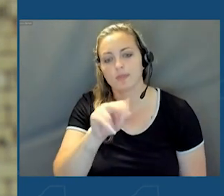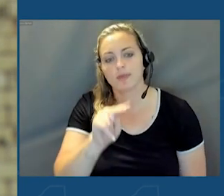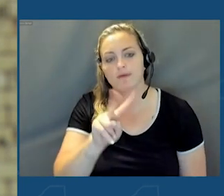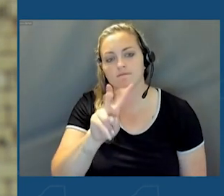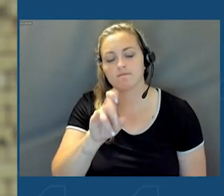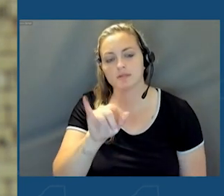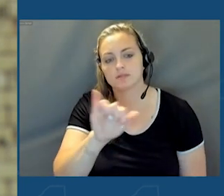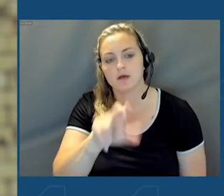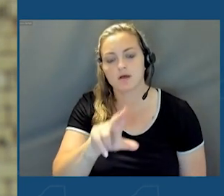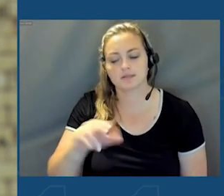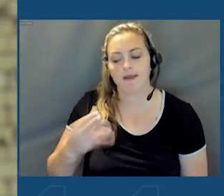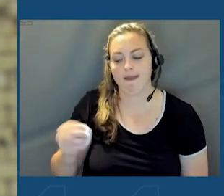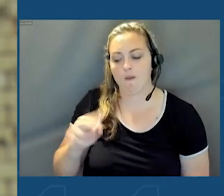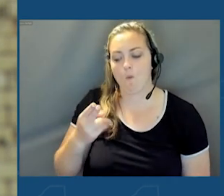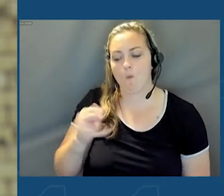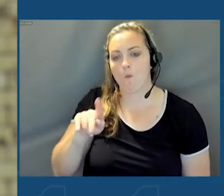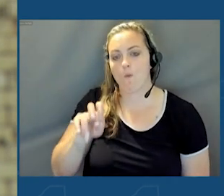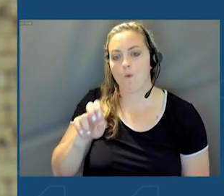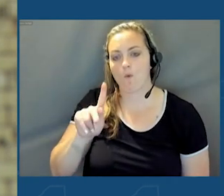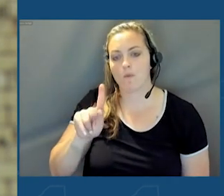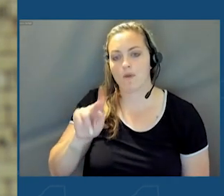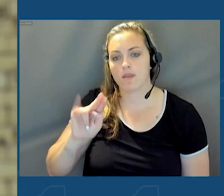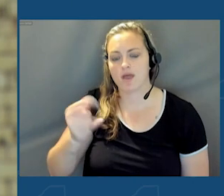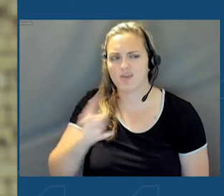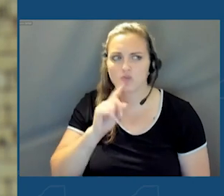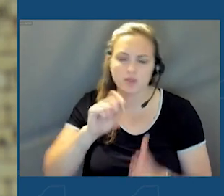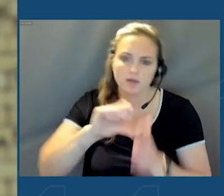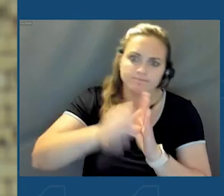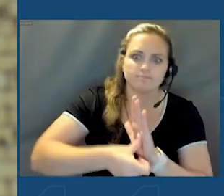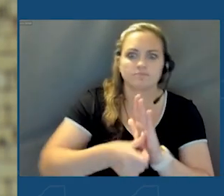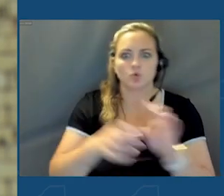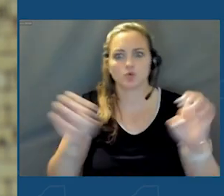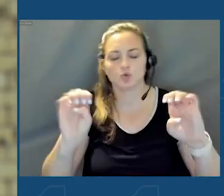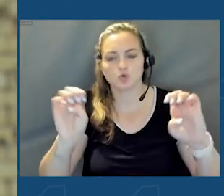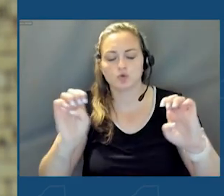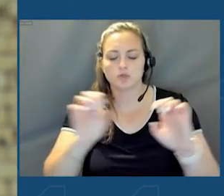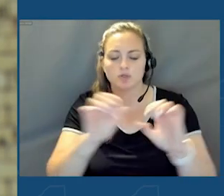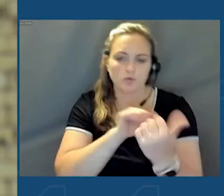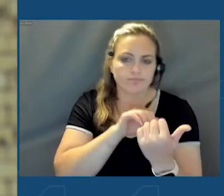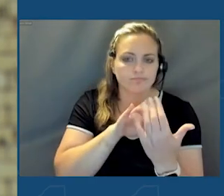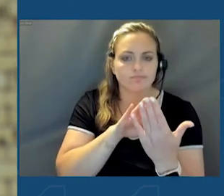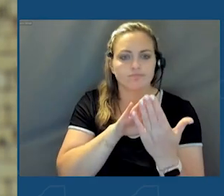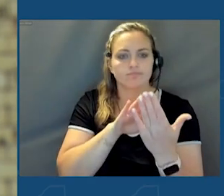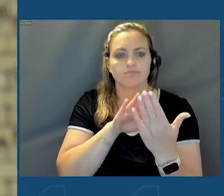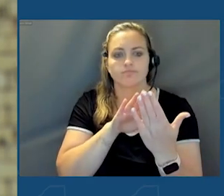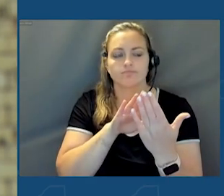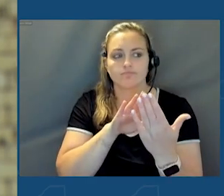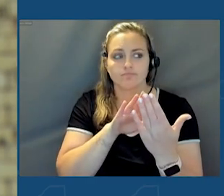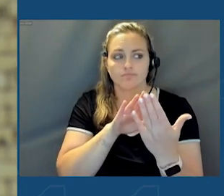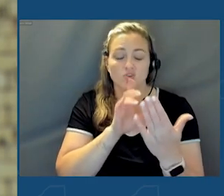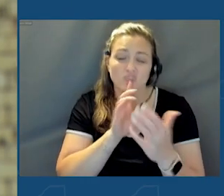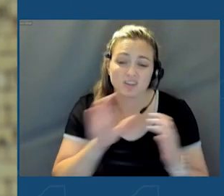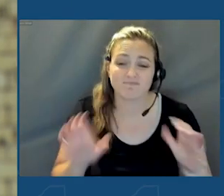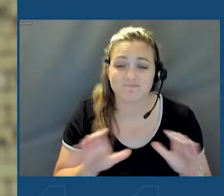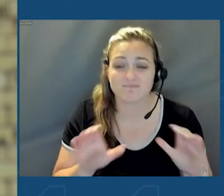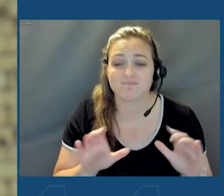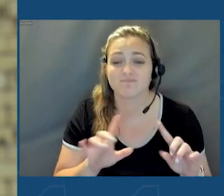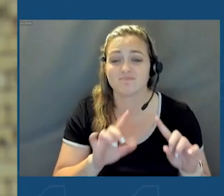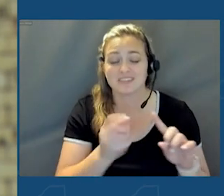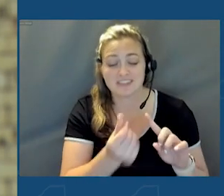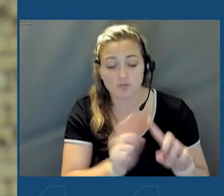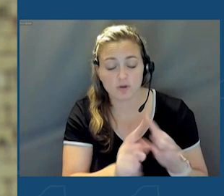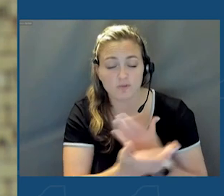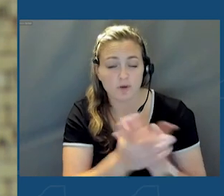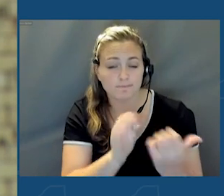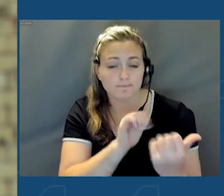Hope Knight, underscore the urgency that exists to take action on multiple fronts to